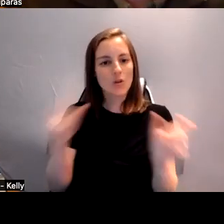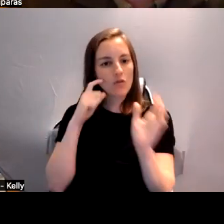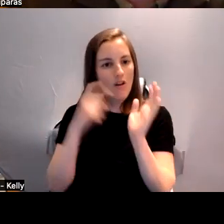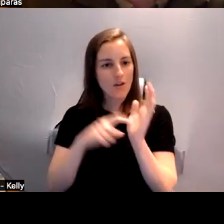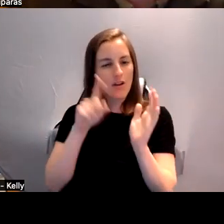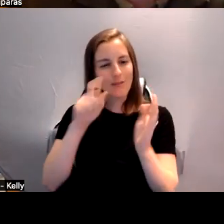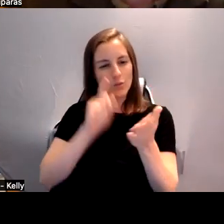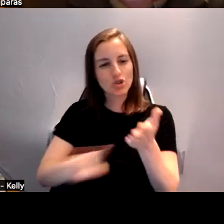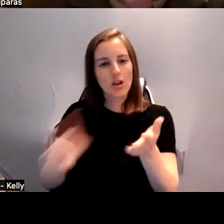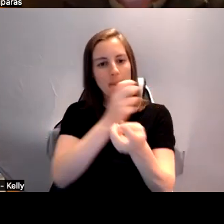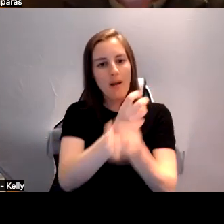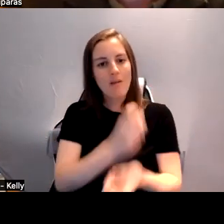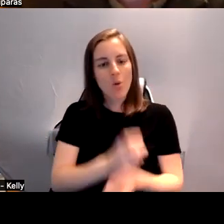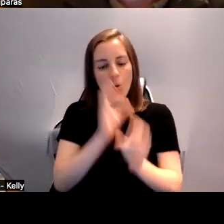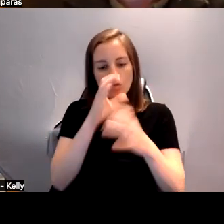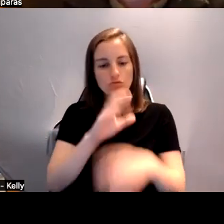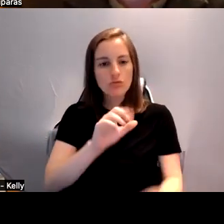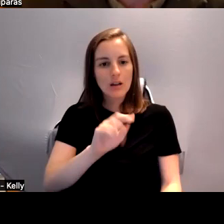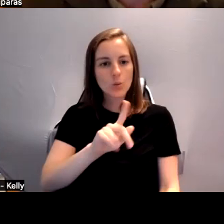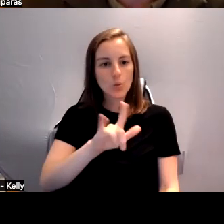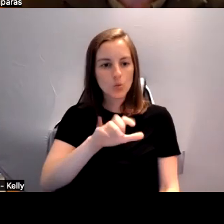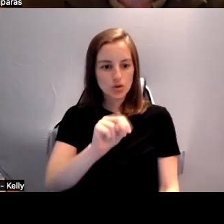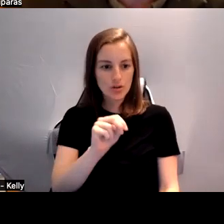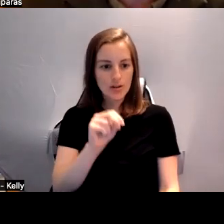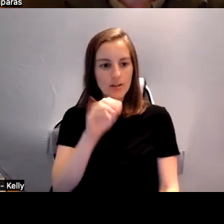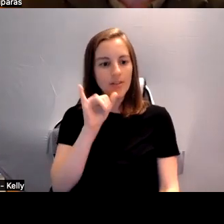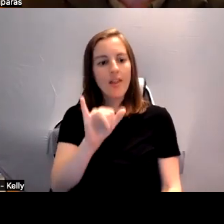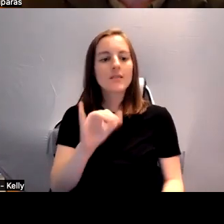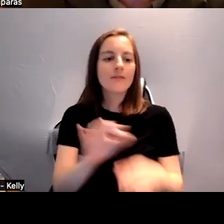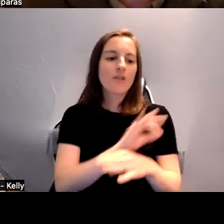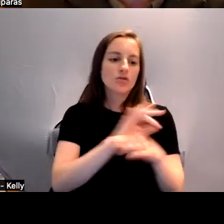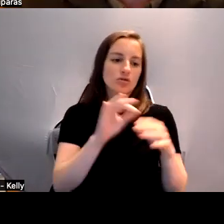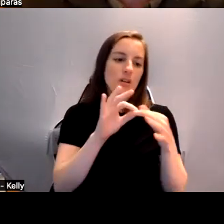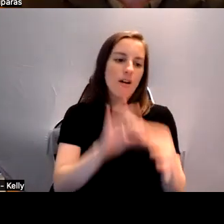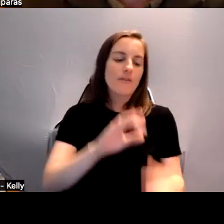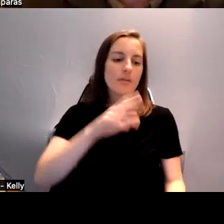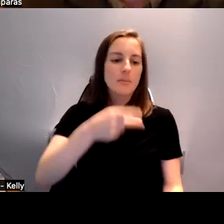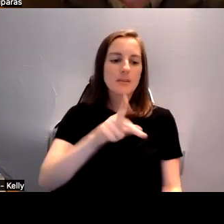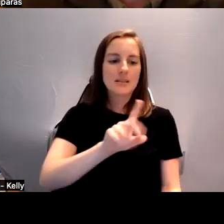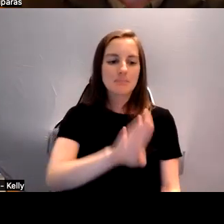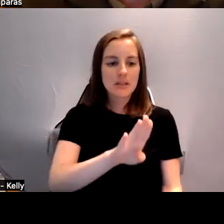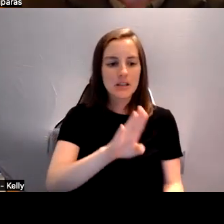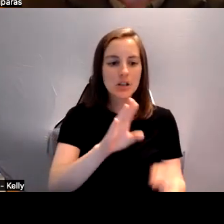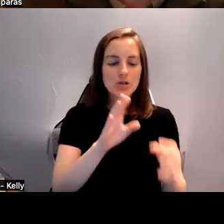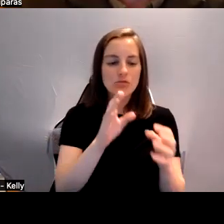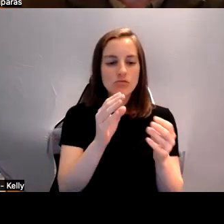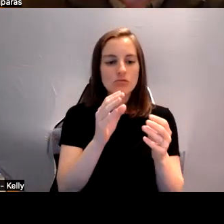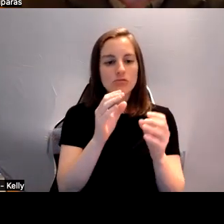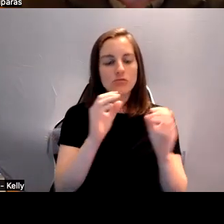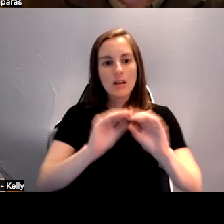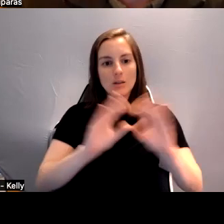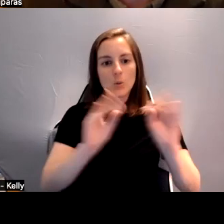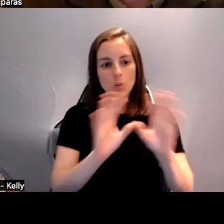backbone resolution. So this is showing the sequence recovery as a function of the PDB resolution. And there's a clear trend for example,